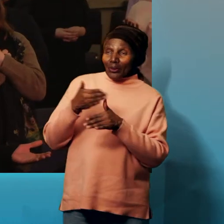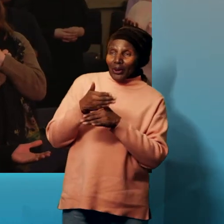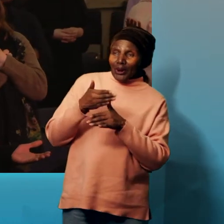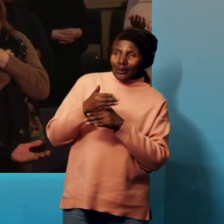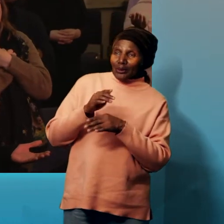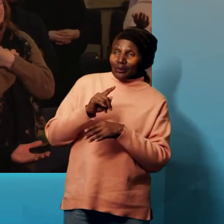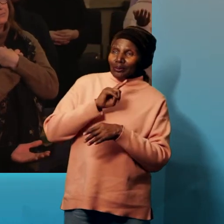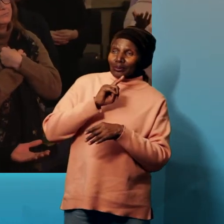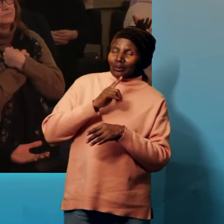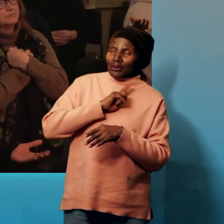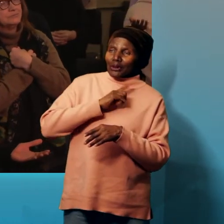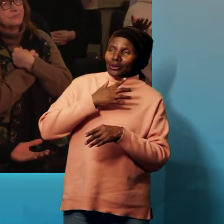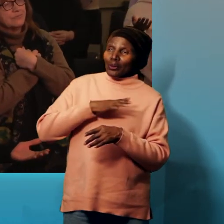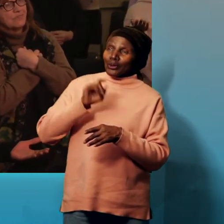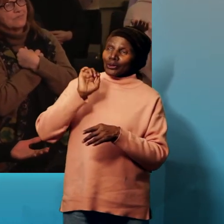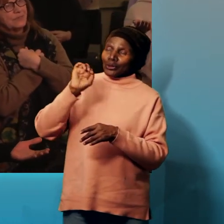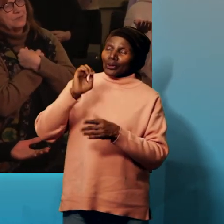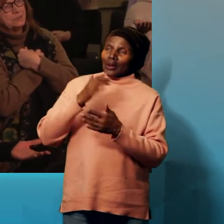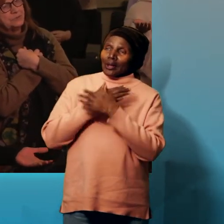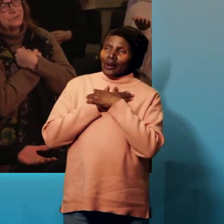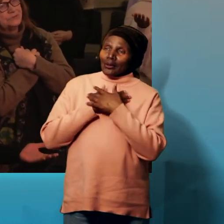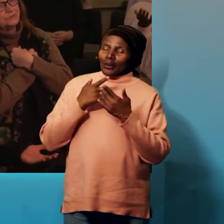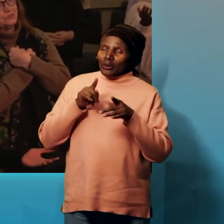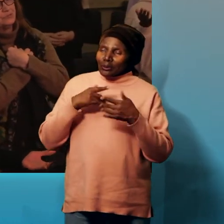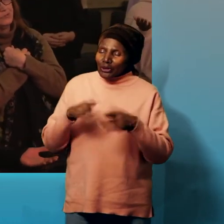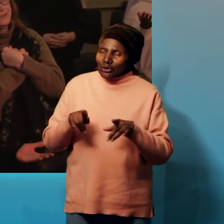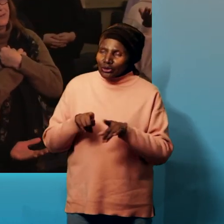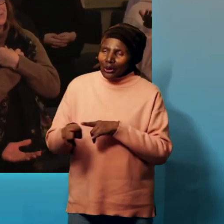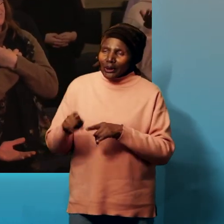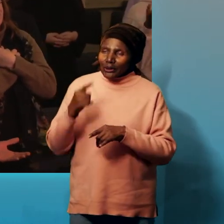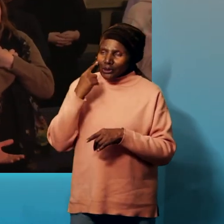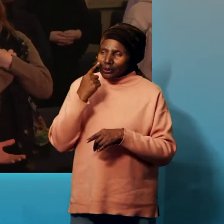where we try to prove our worth to you.